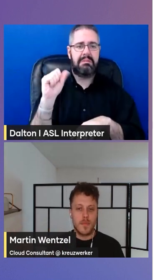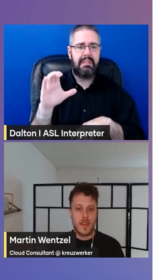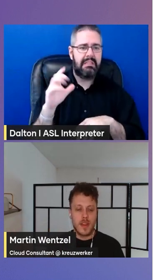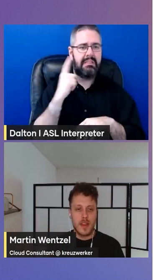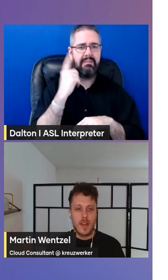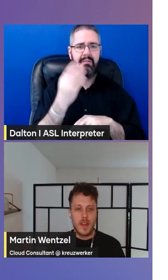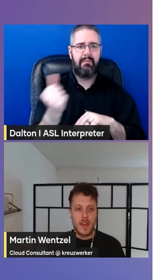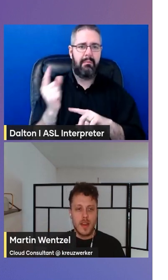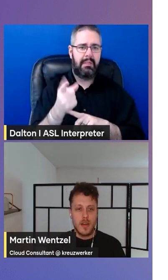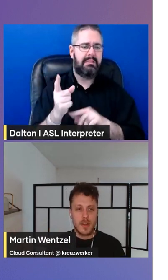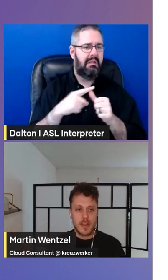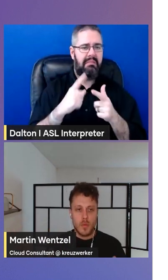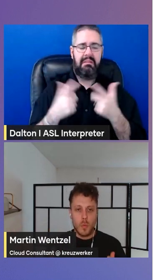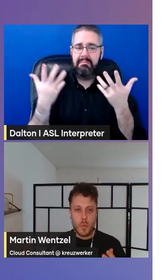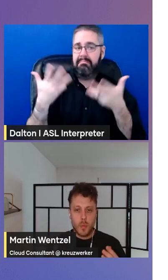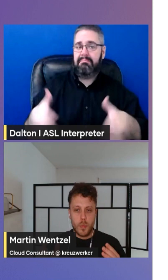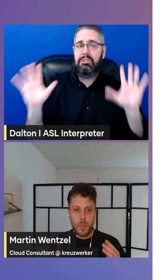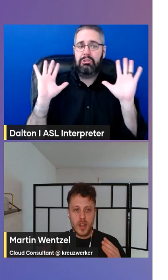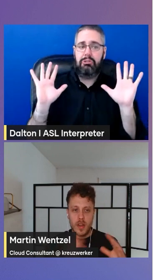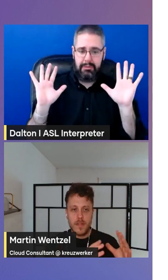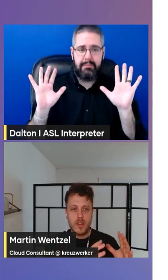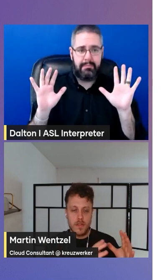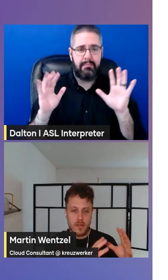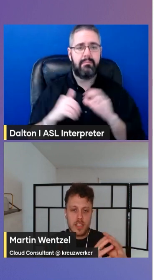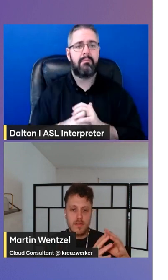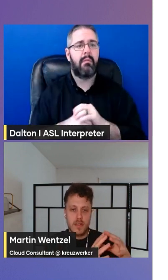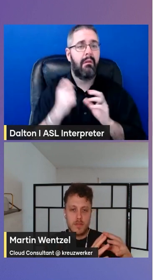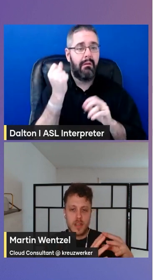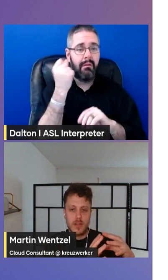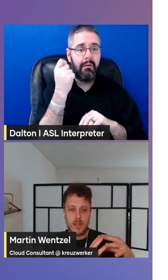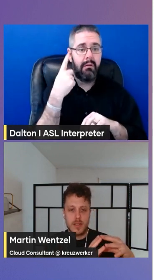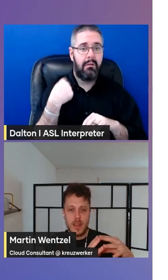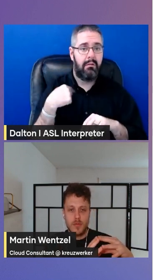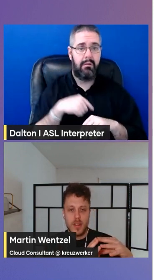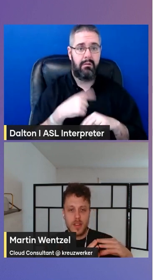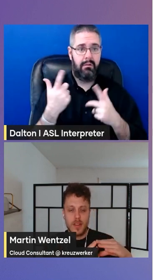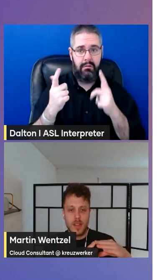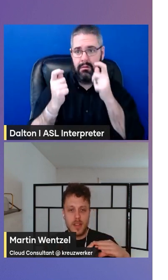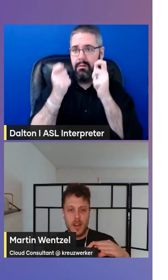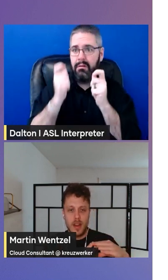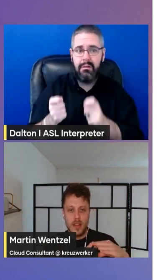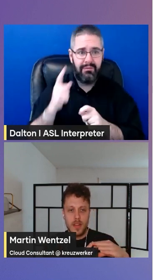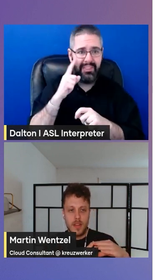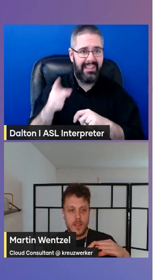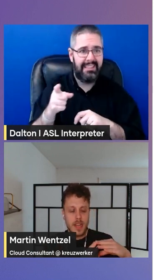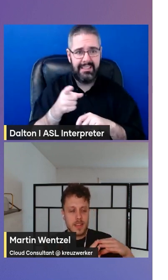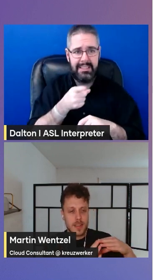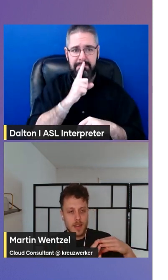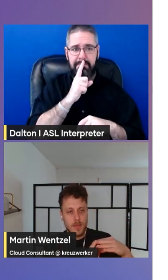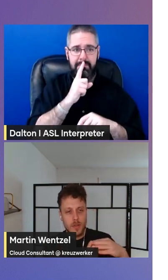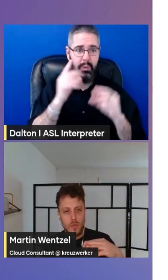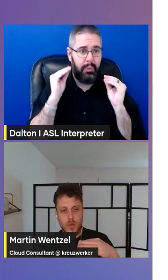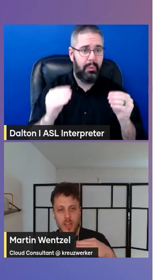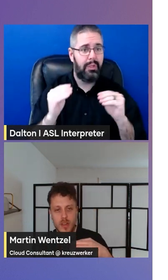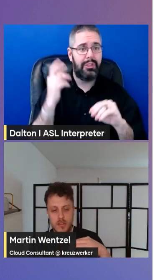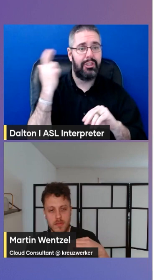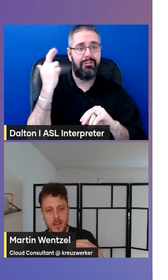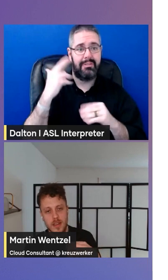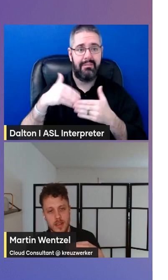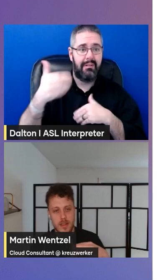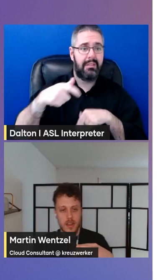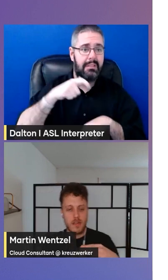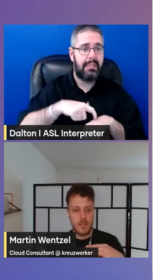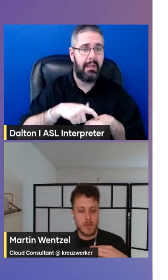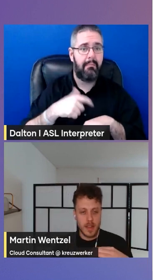done. But we don't have the configuration for that, because when the next time we were to